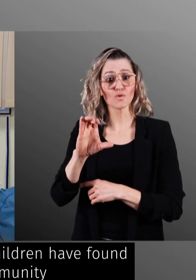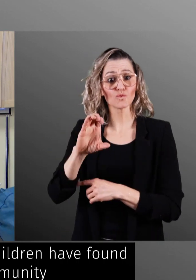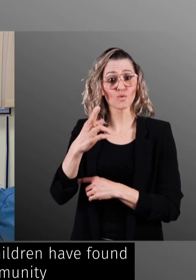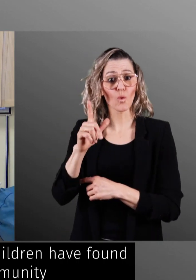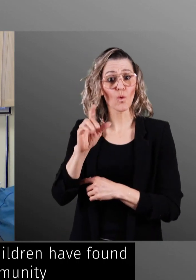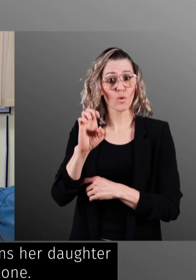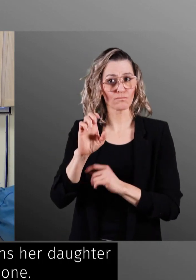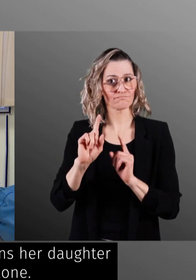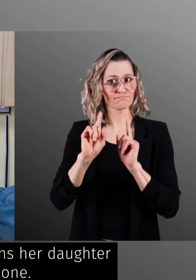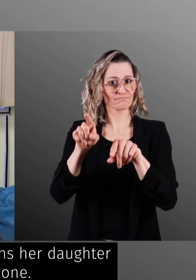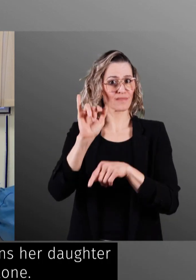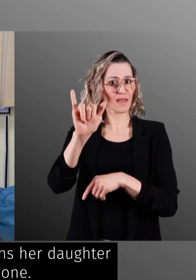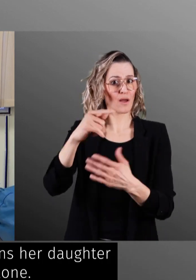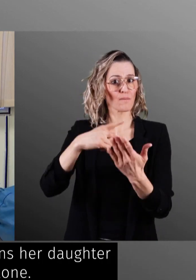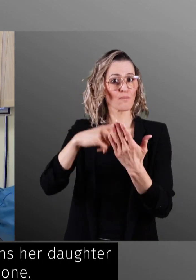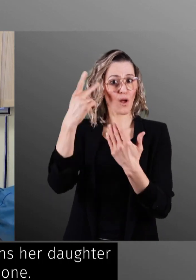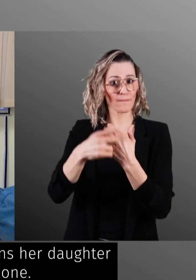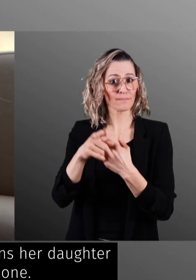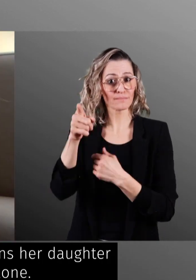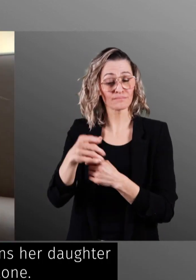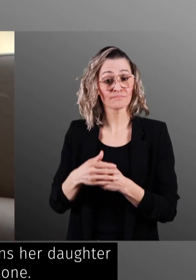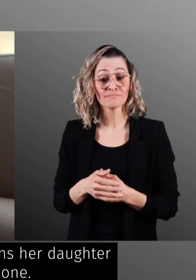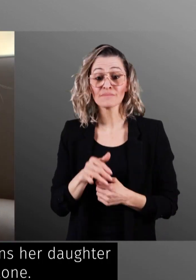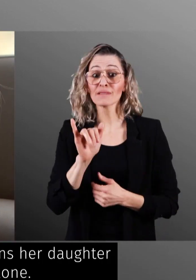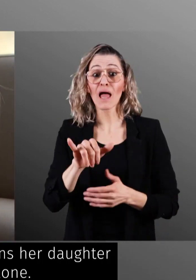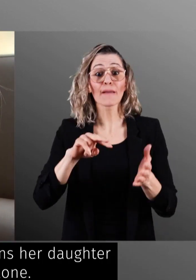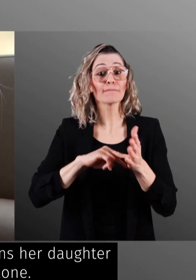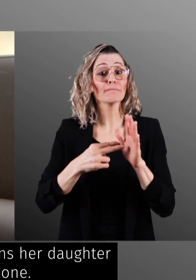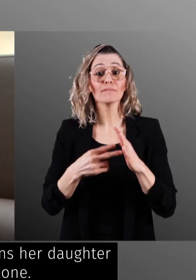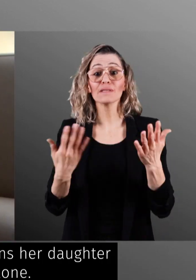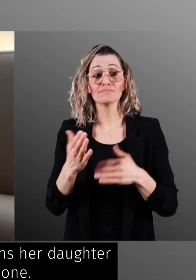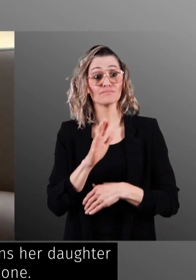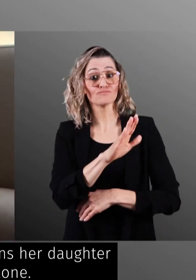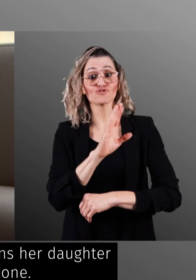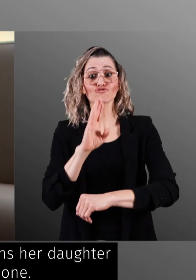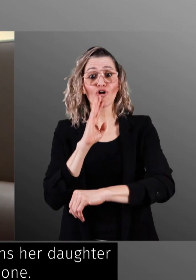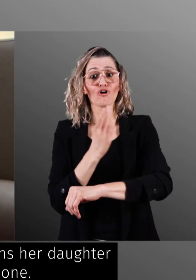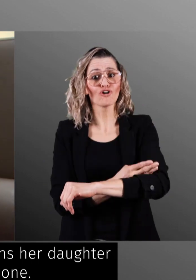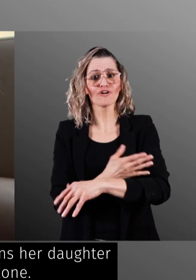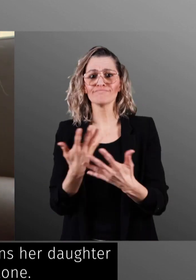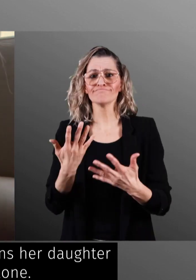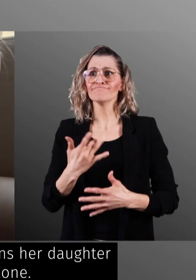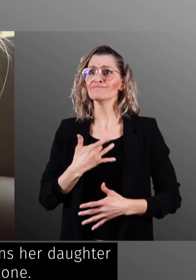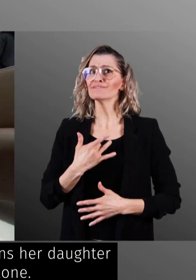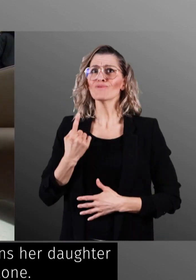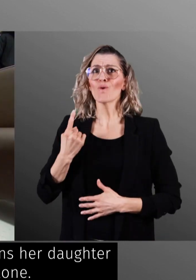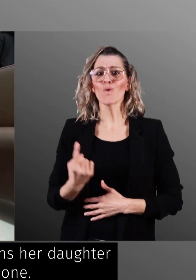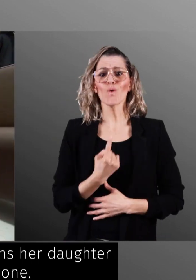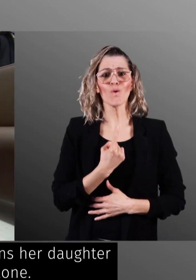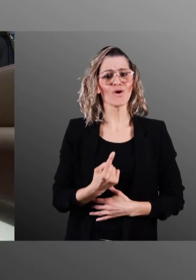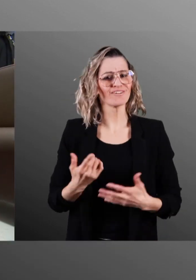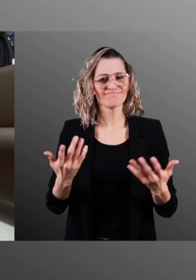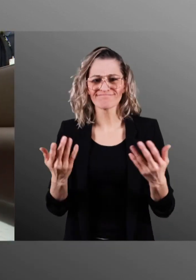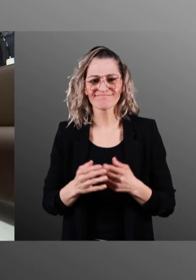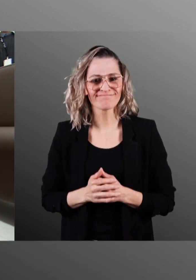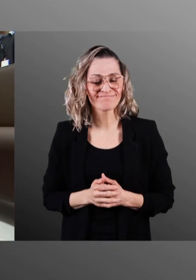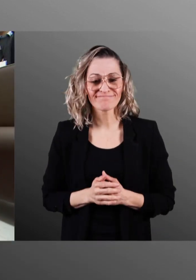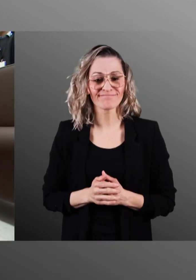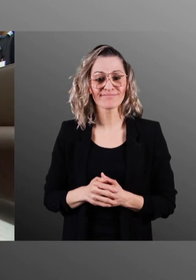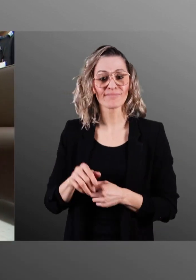deaf community because of this program, and it means her daughter doesn't have to feel so alone.